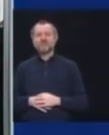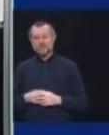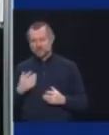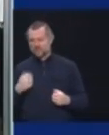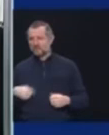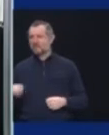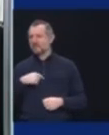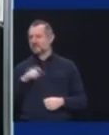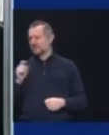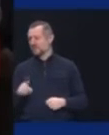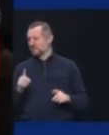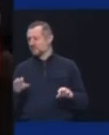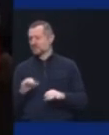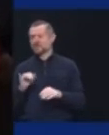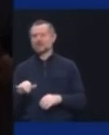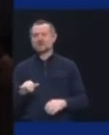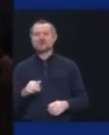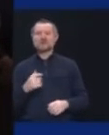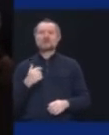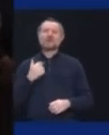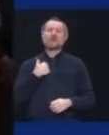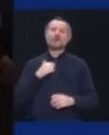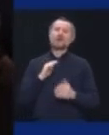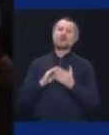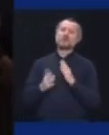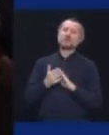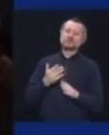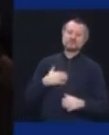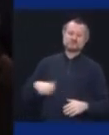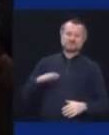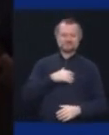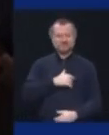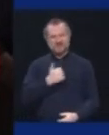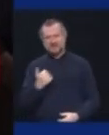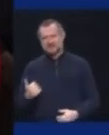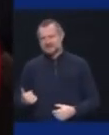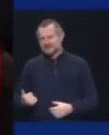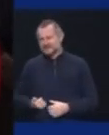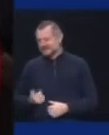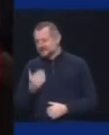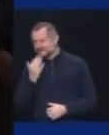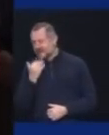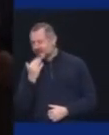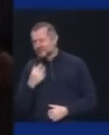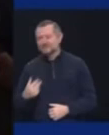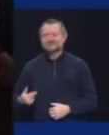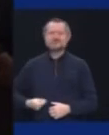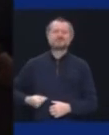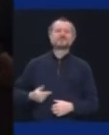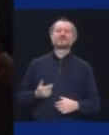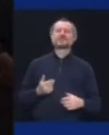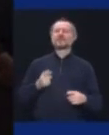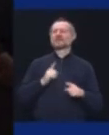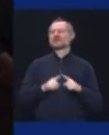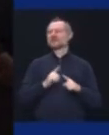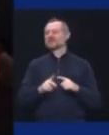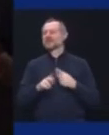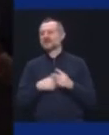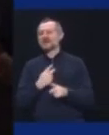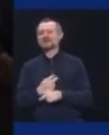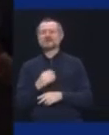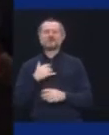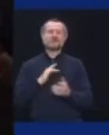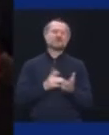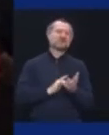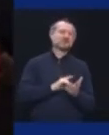do. Our communities take insulin, metformin, all kinds of, we